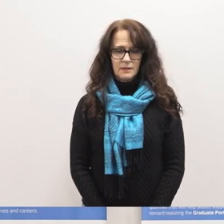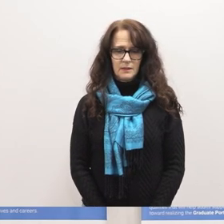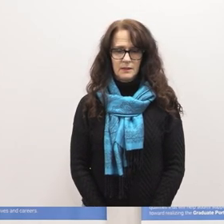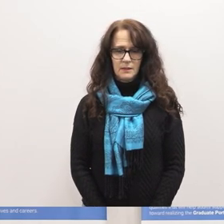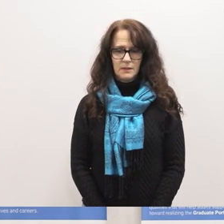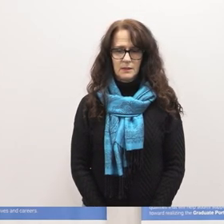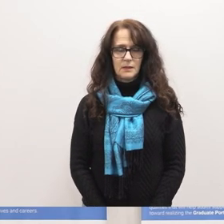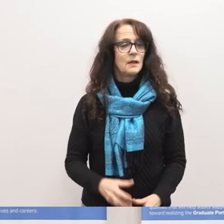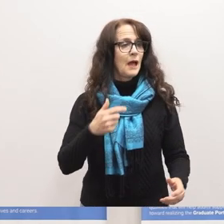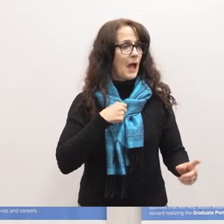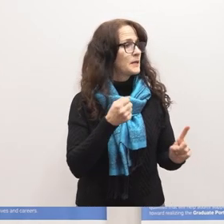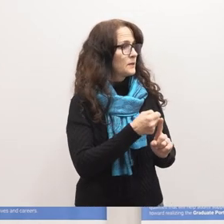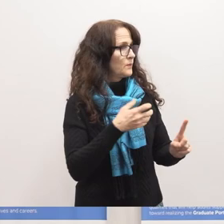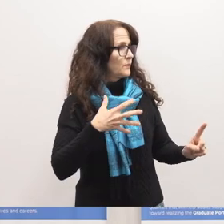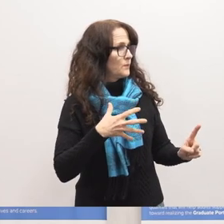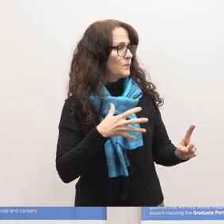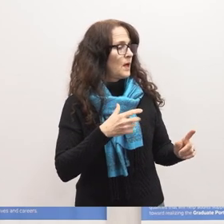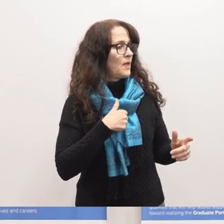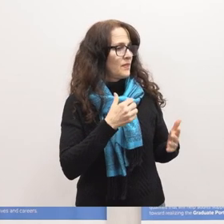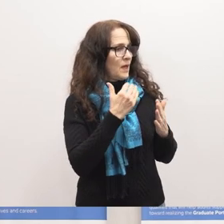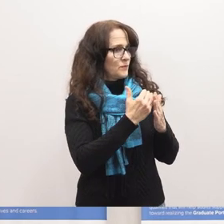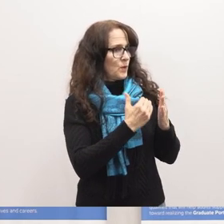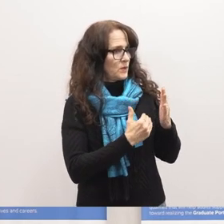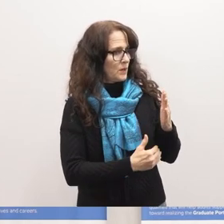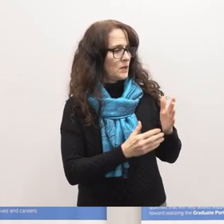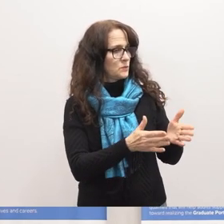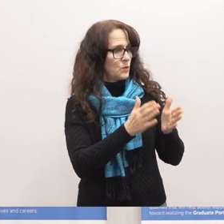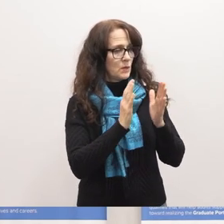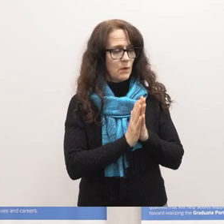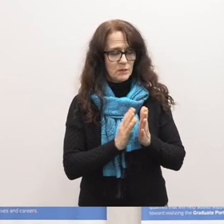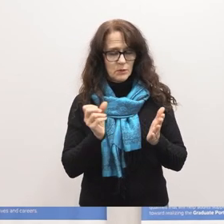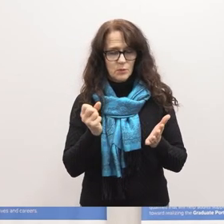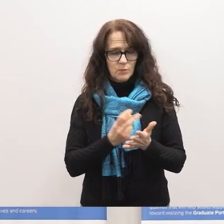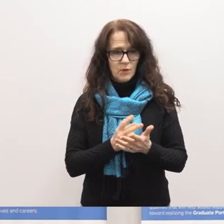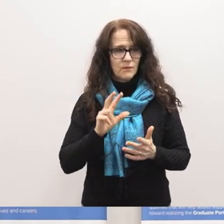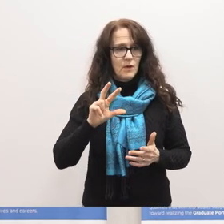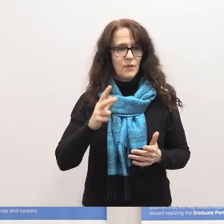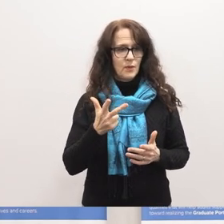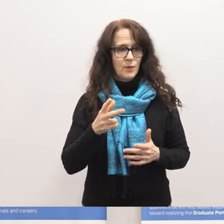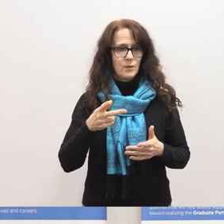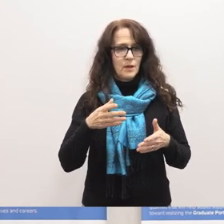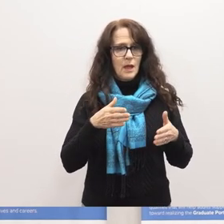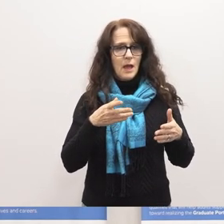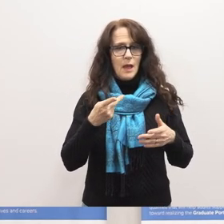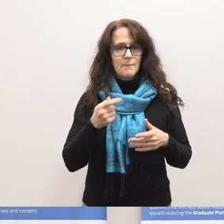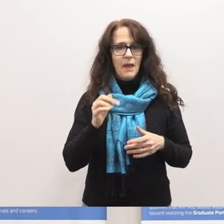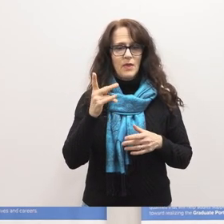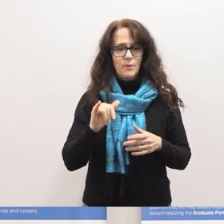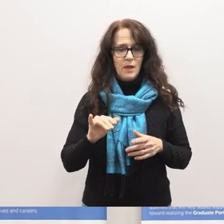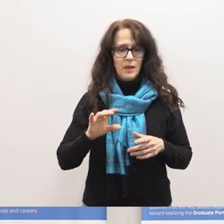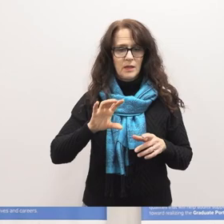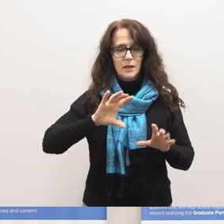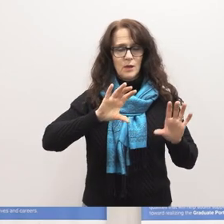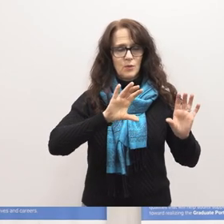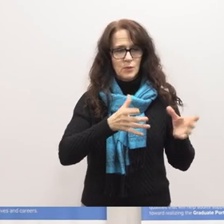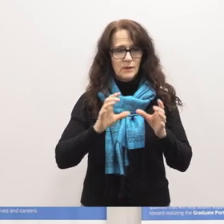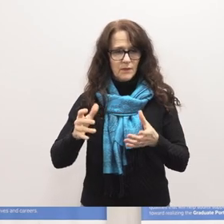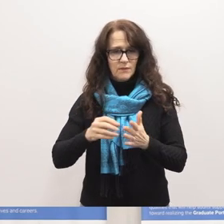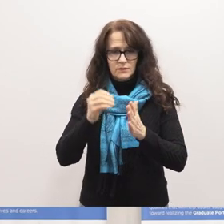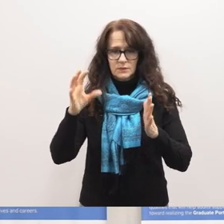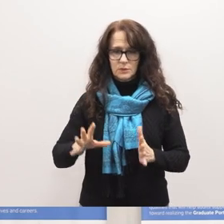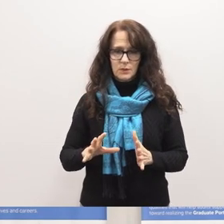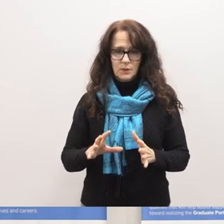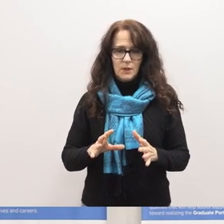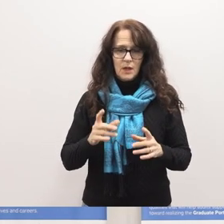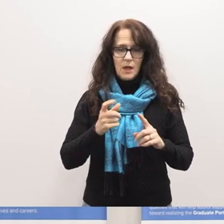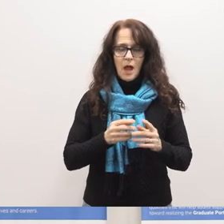I can elaborate on that criteria. This is a request for approval of a third pathway, if you will, for reclassification of students. This